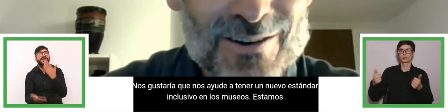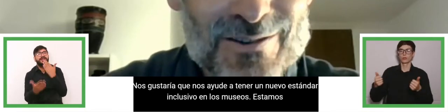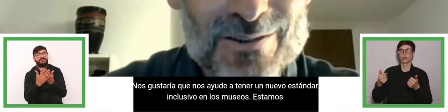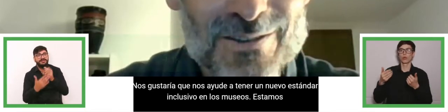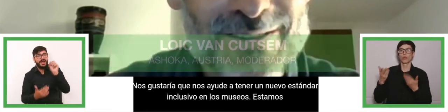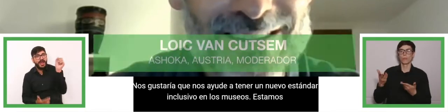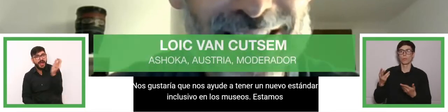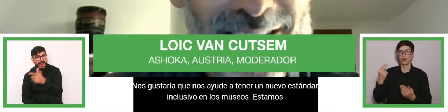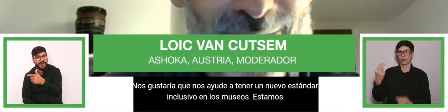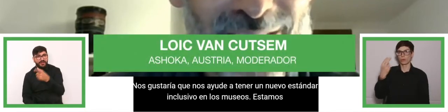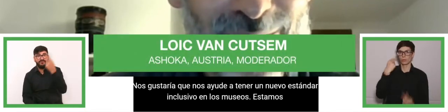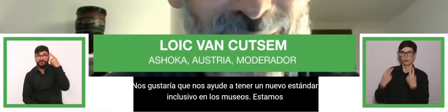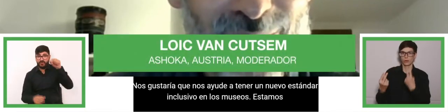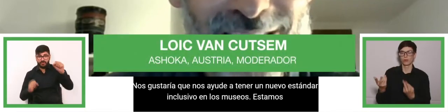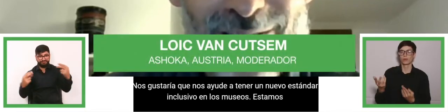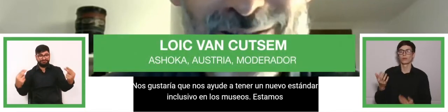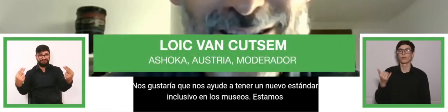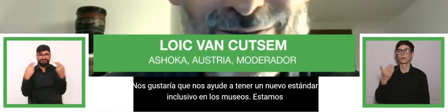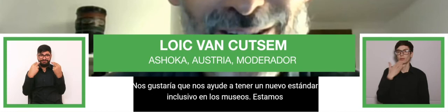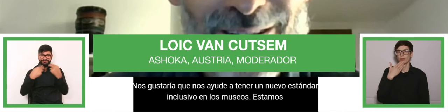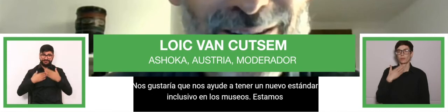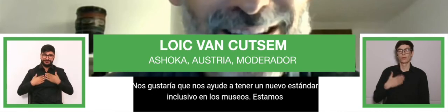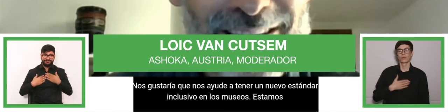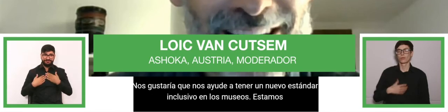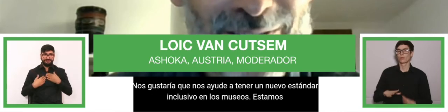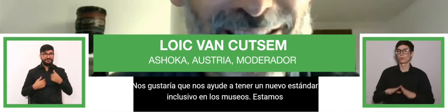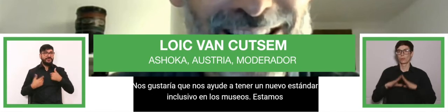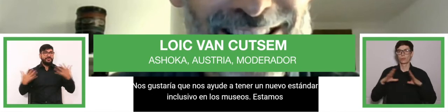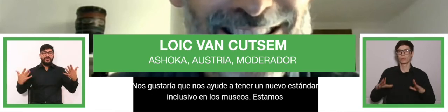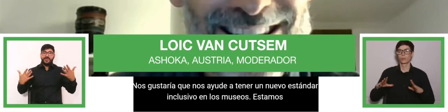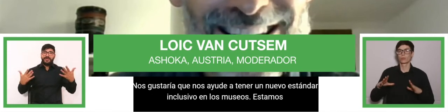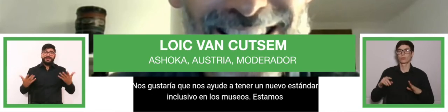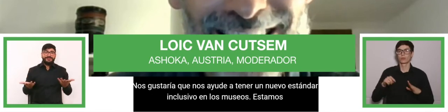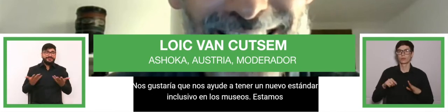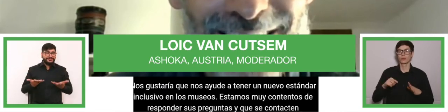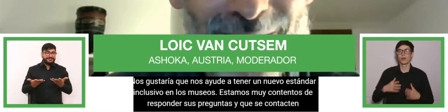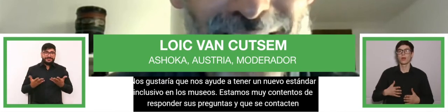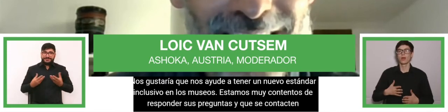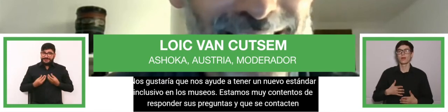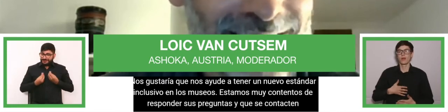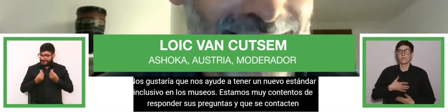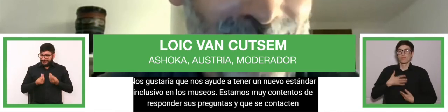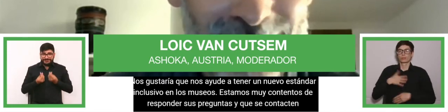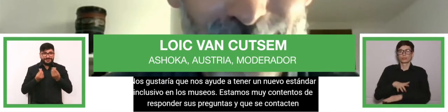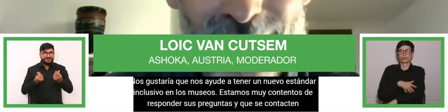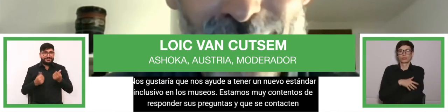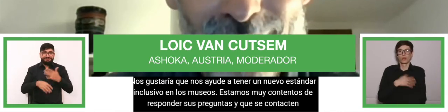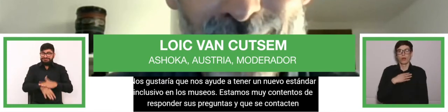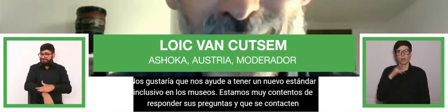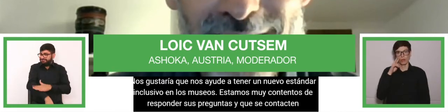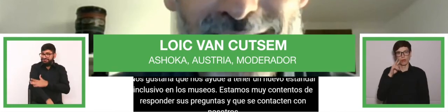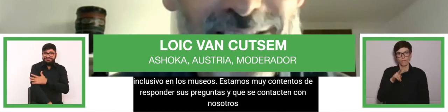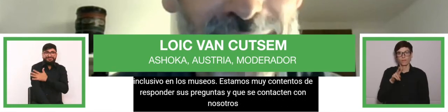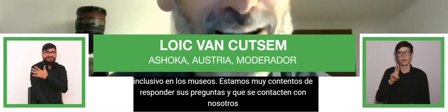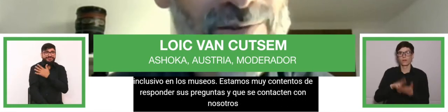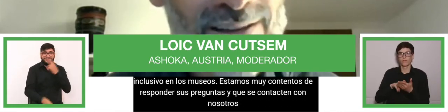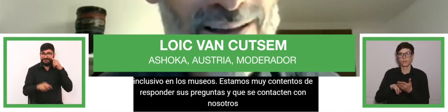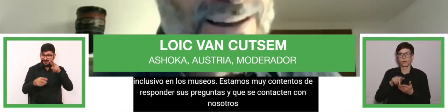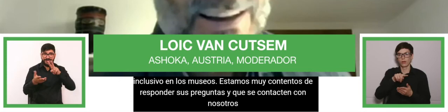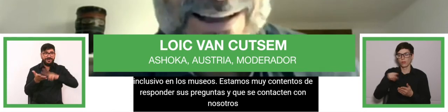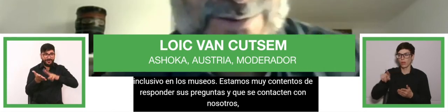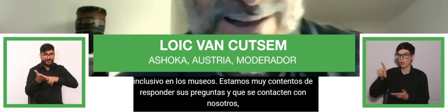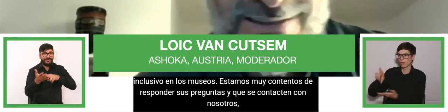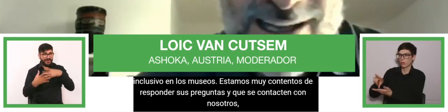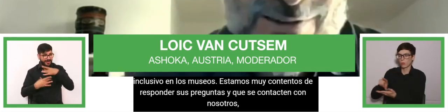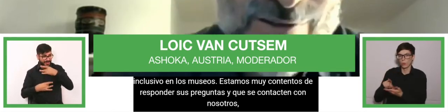to see the cultural sector becoming more inclusive, connect with Nils and some of the others who presented today. I